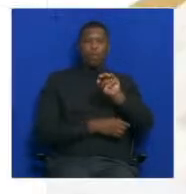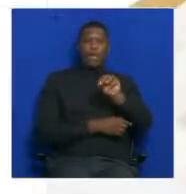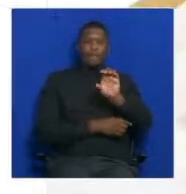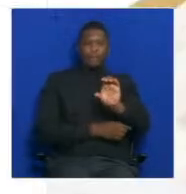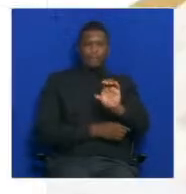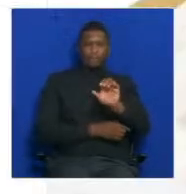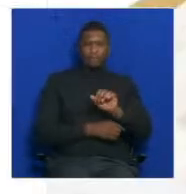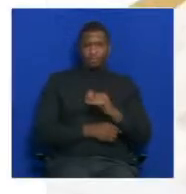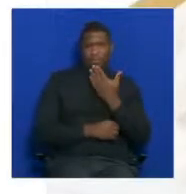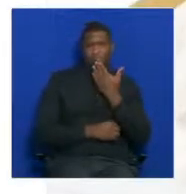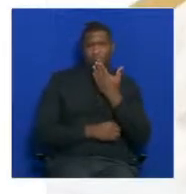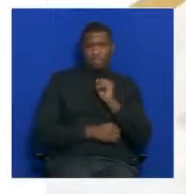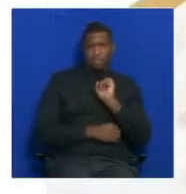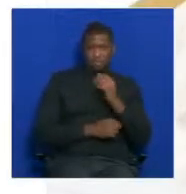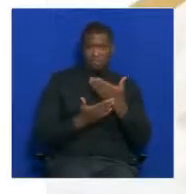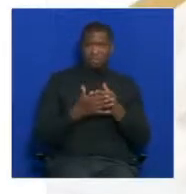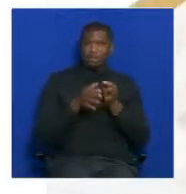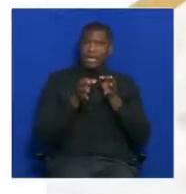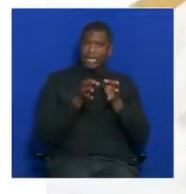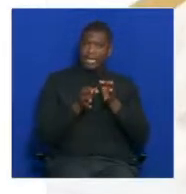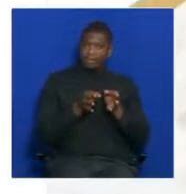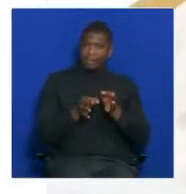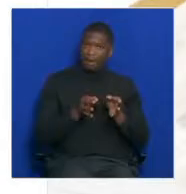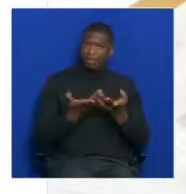you say there in paragraph 12?